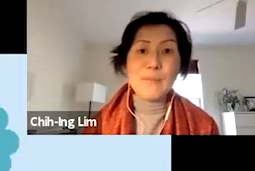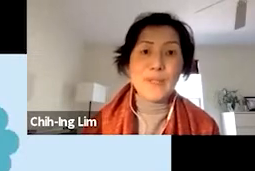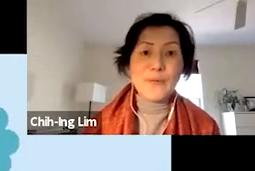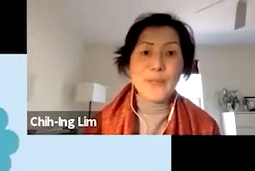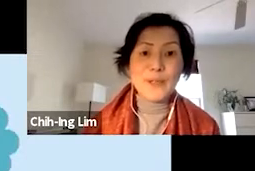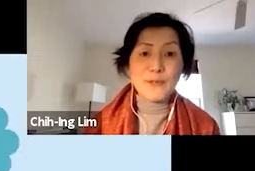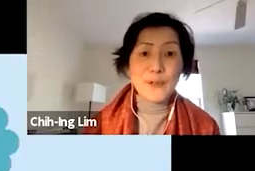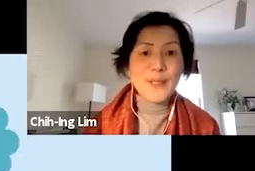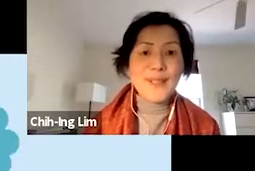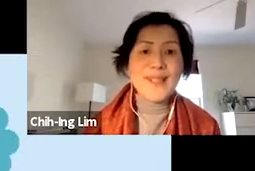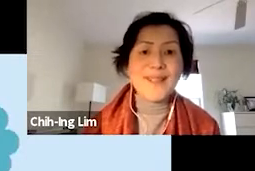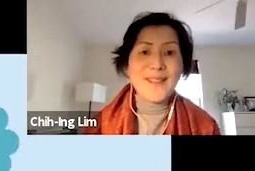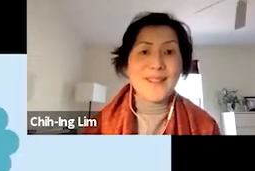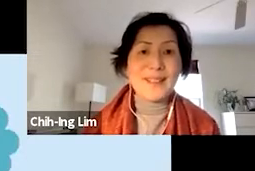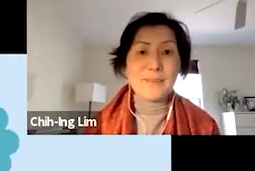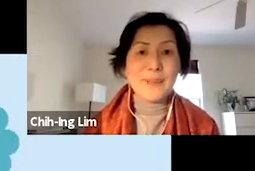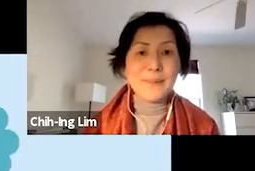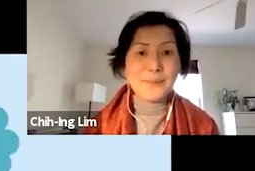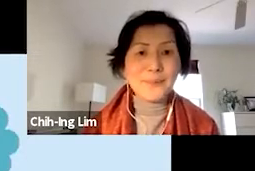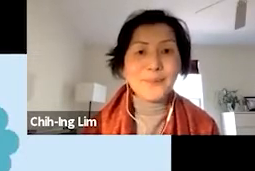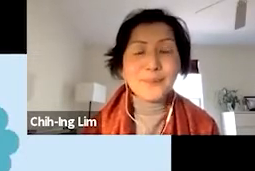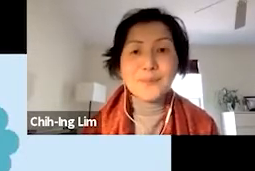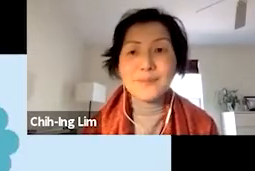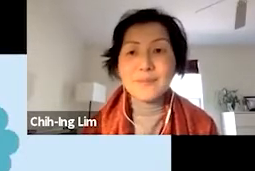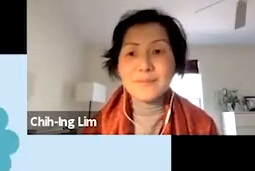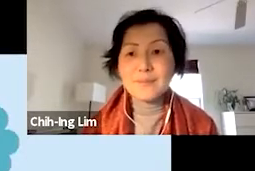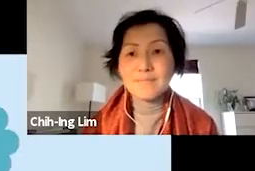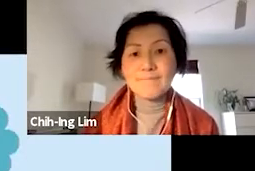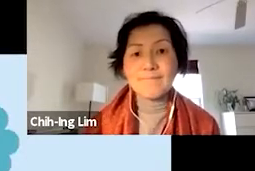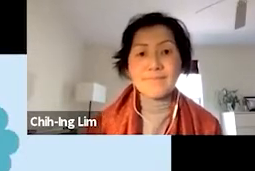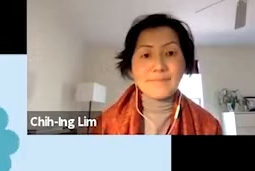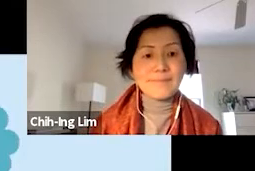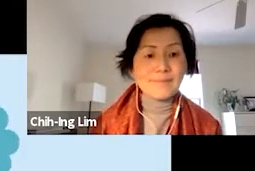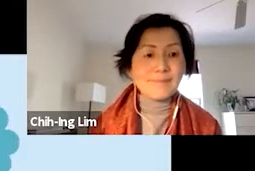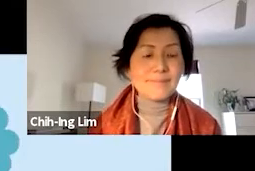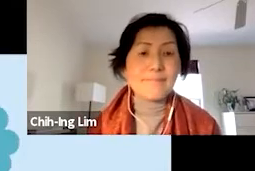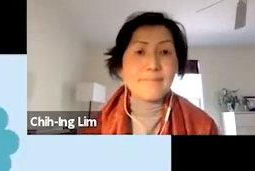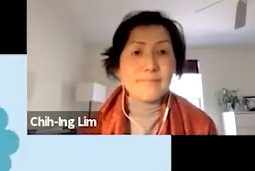Or maybe what your role is in STEM.